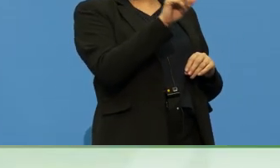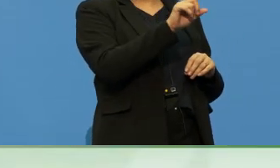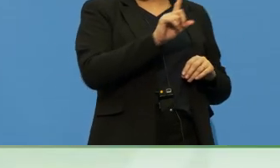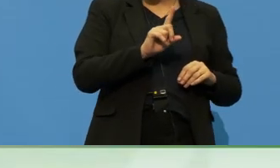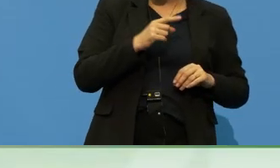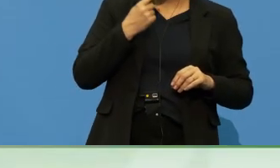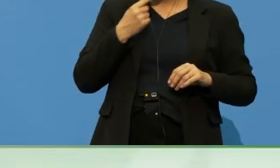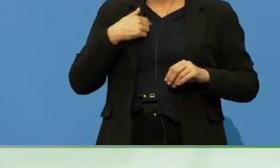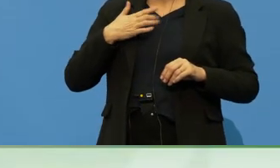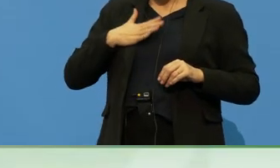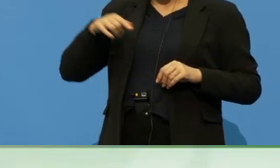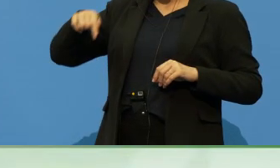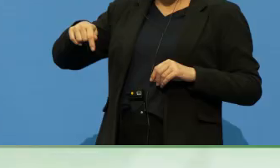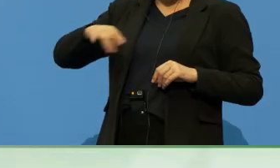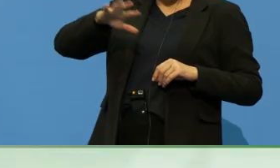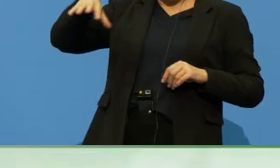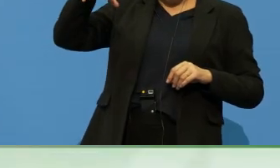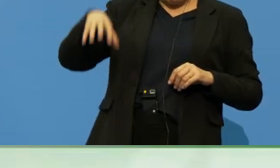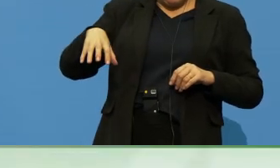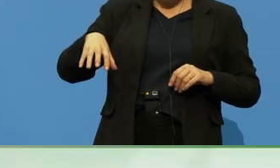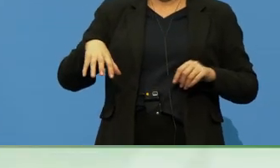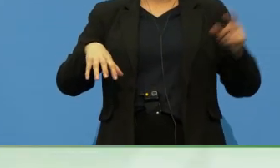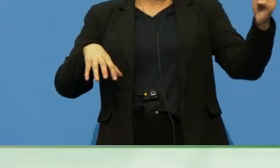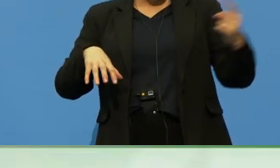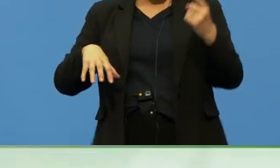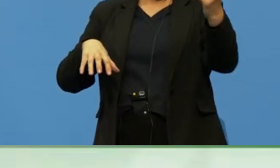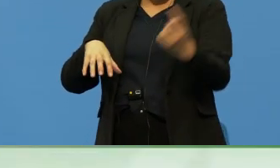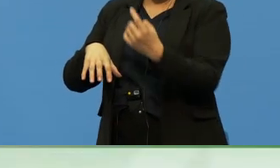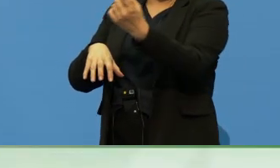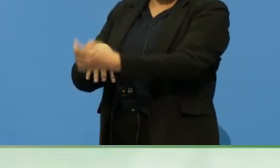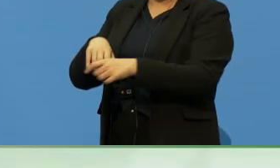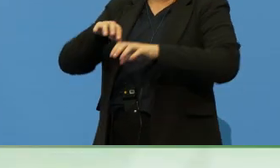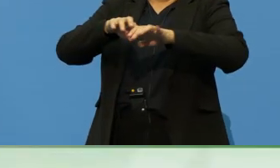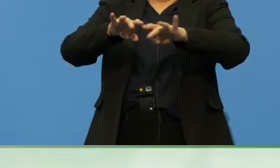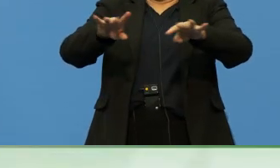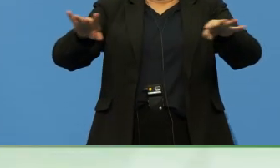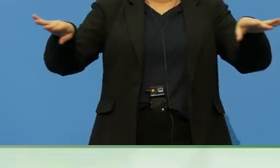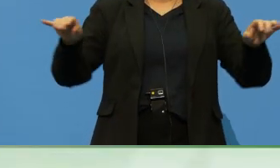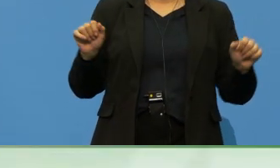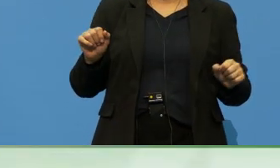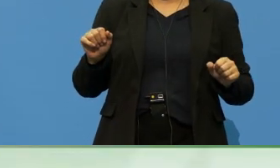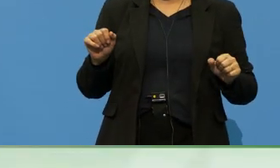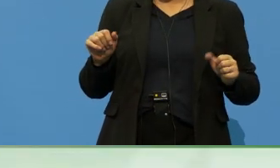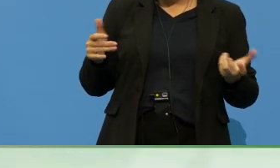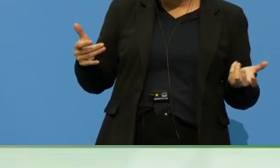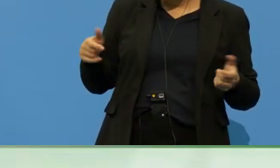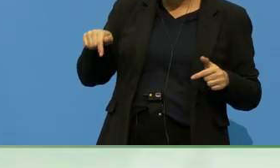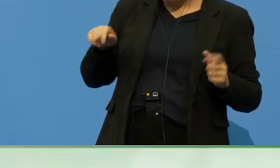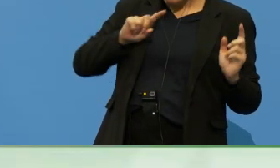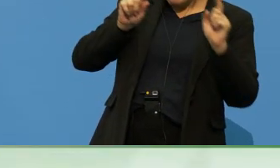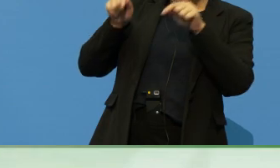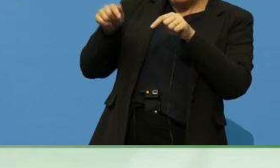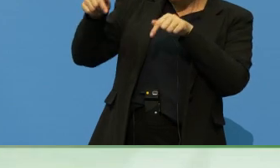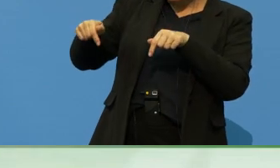group of people, because he didn't know at the very beginning who will be working in this kind of building, or who will